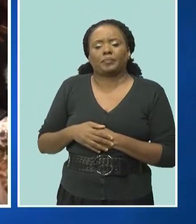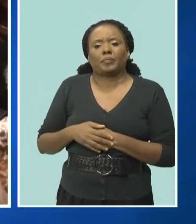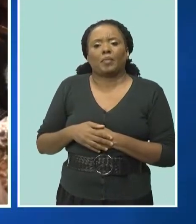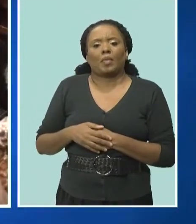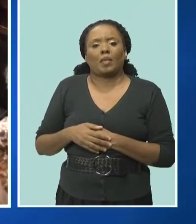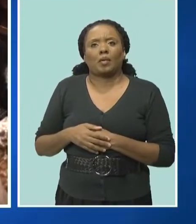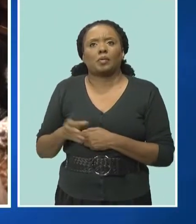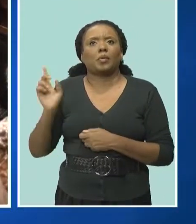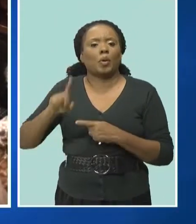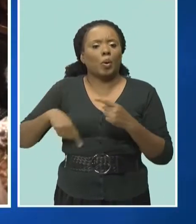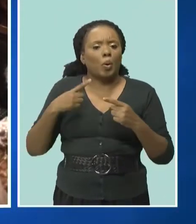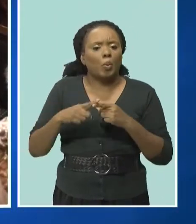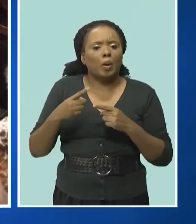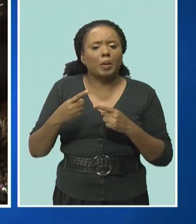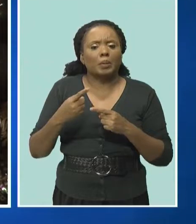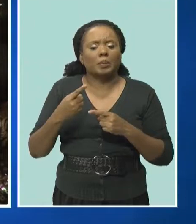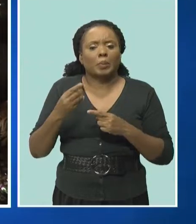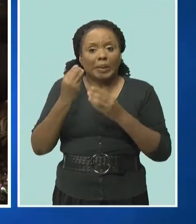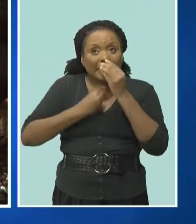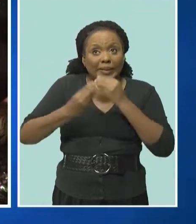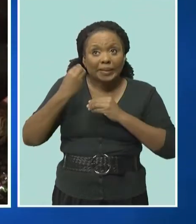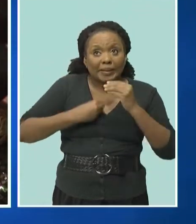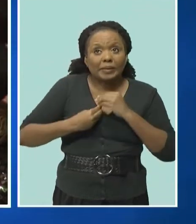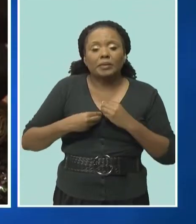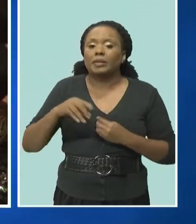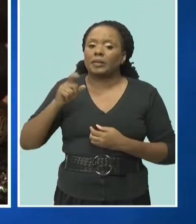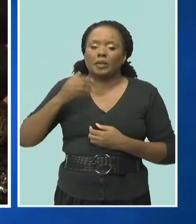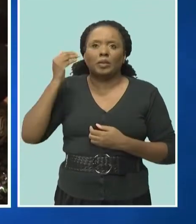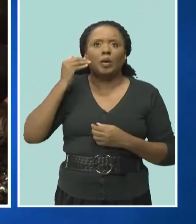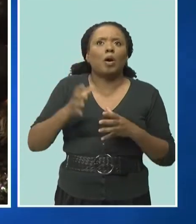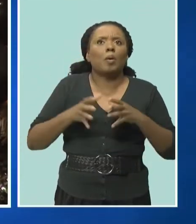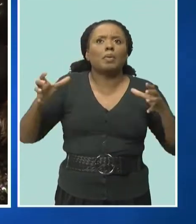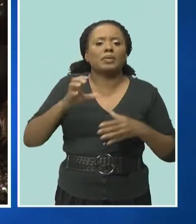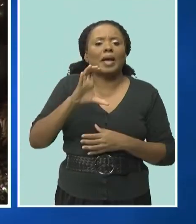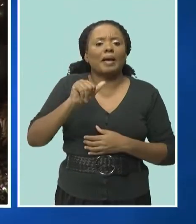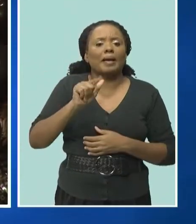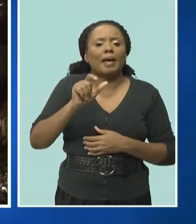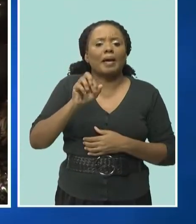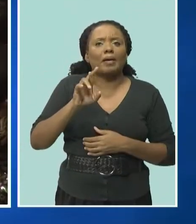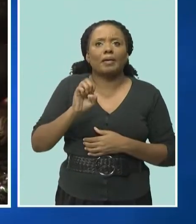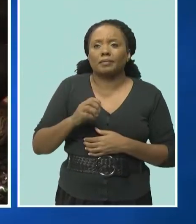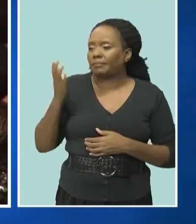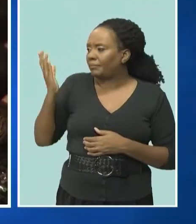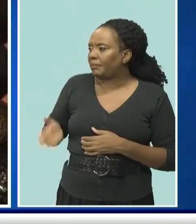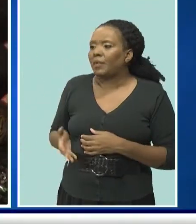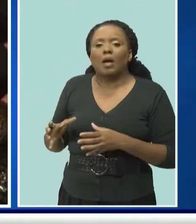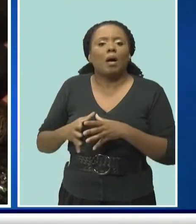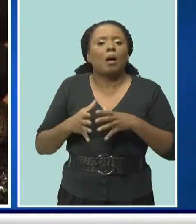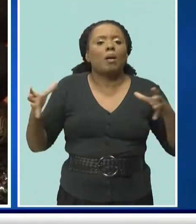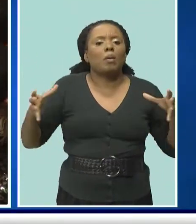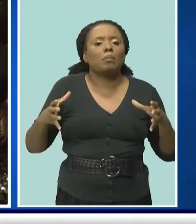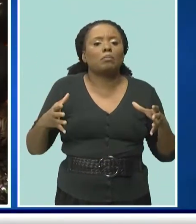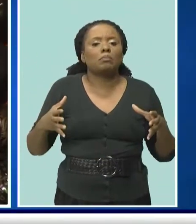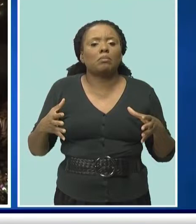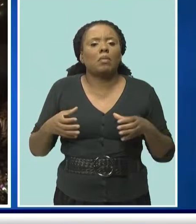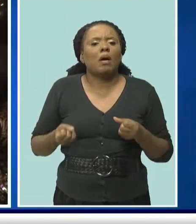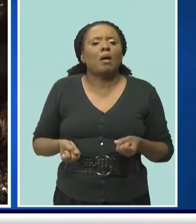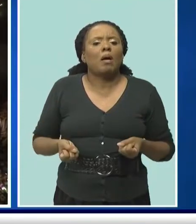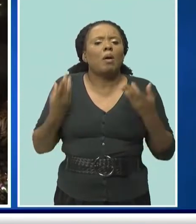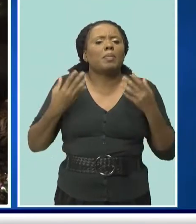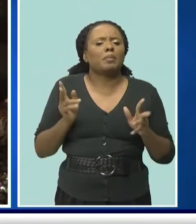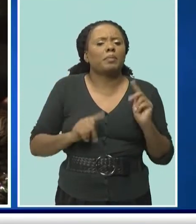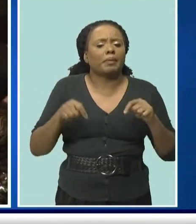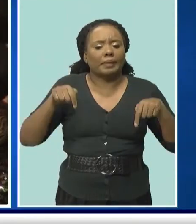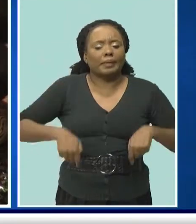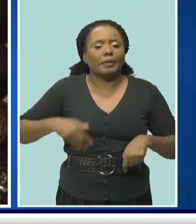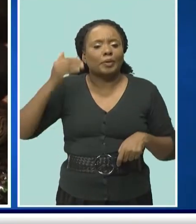being consumed is critical. How many people in here know the amount of calories in breadfruit cuckoo? How many people